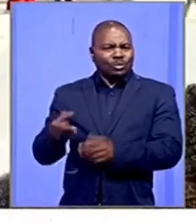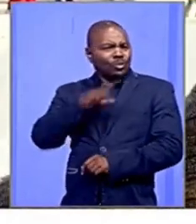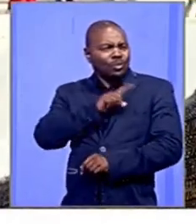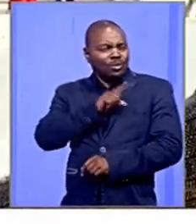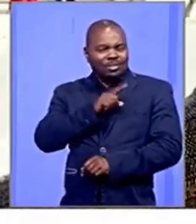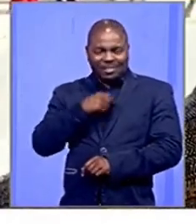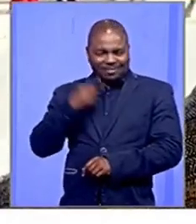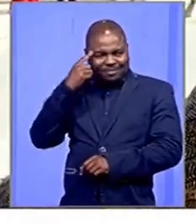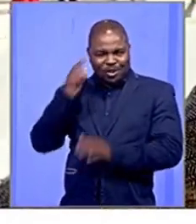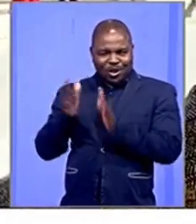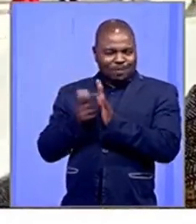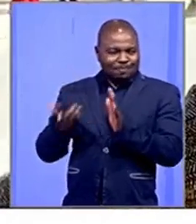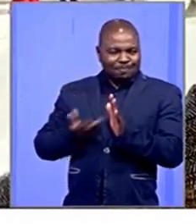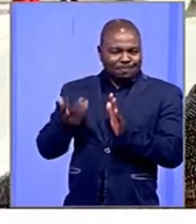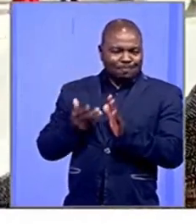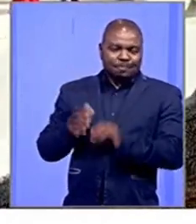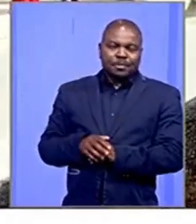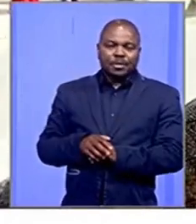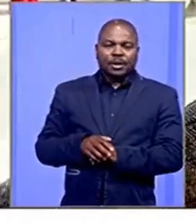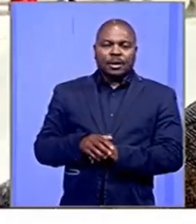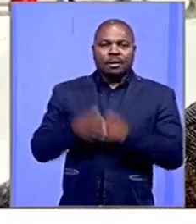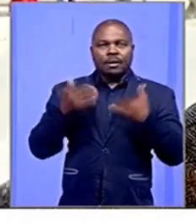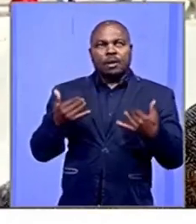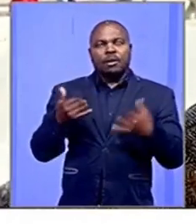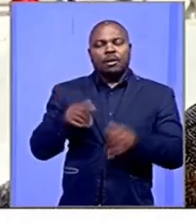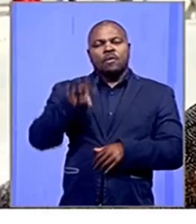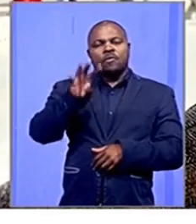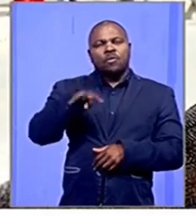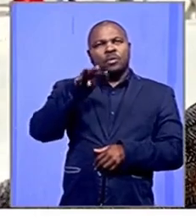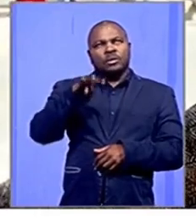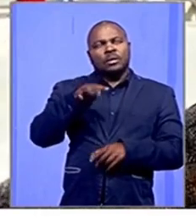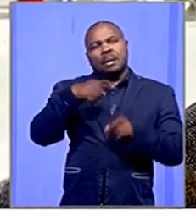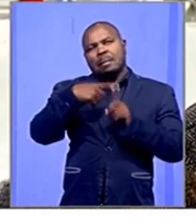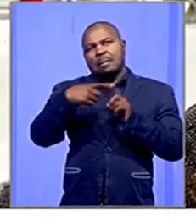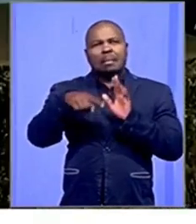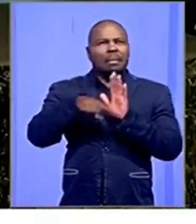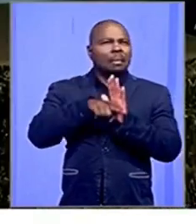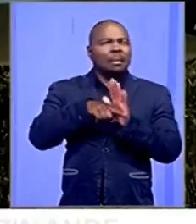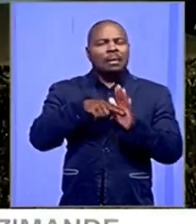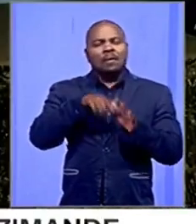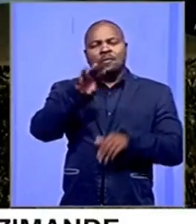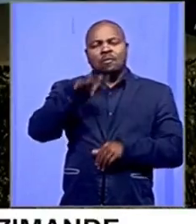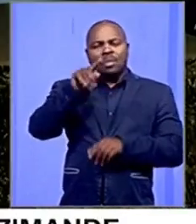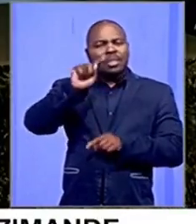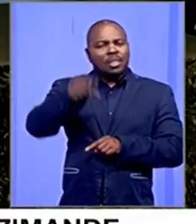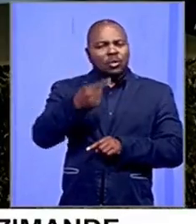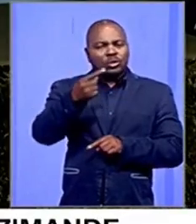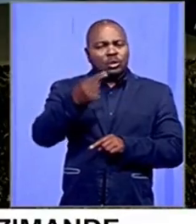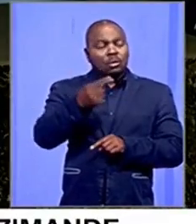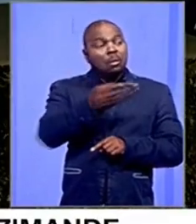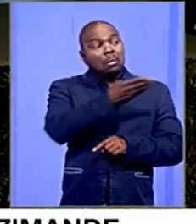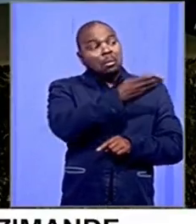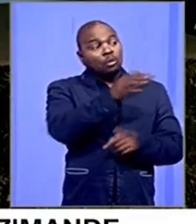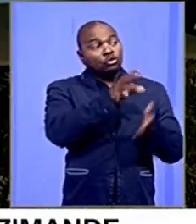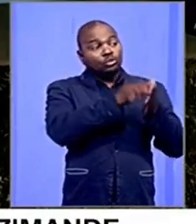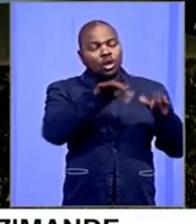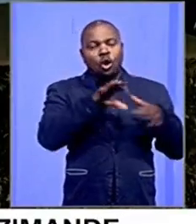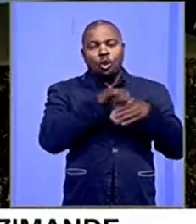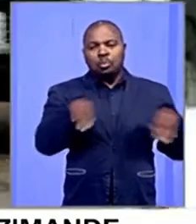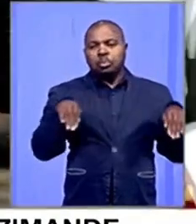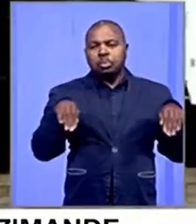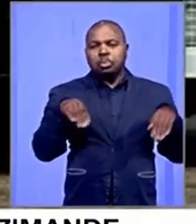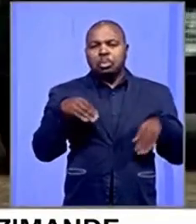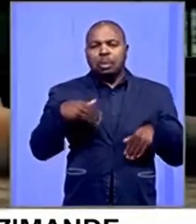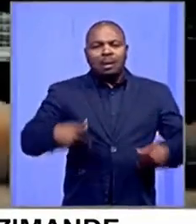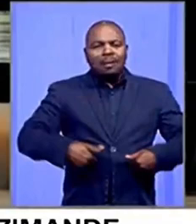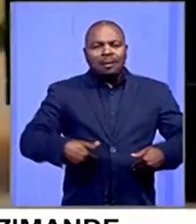So currently now we are facing an issue where 14,000 plus minus 14,000 of our students are seated at home, they are hungry, they have not received